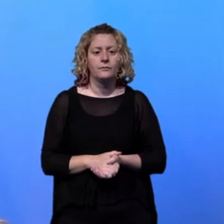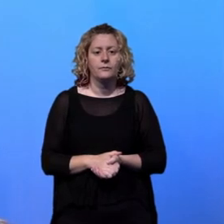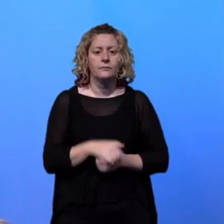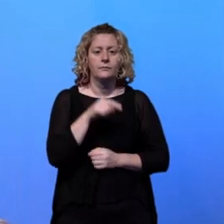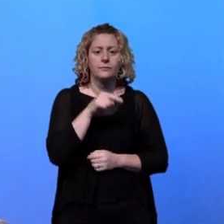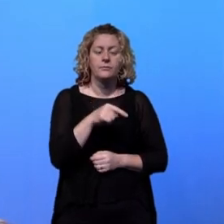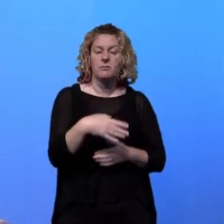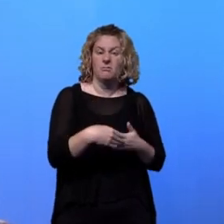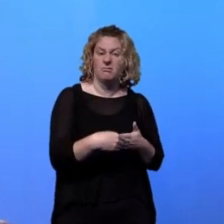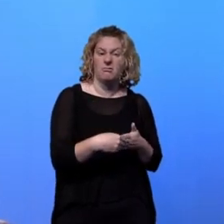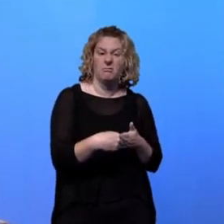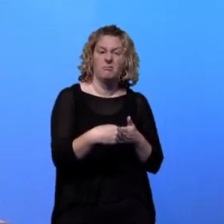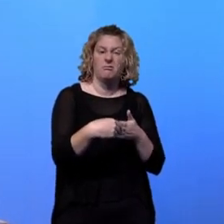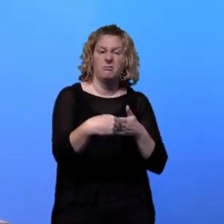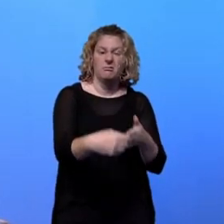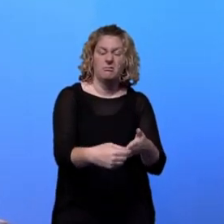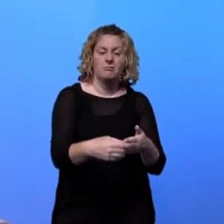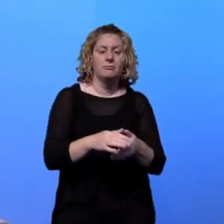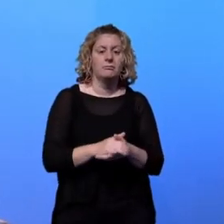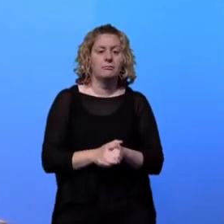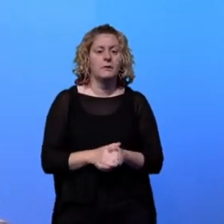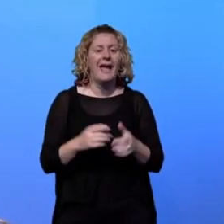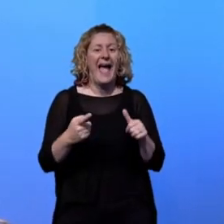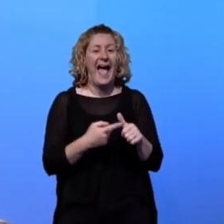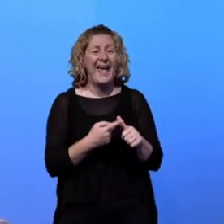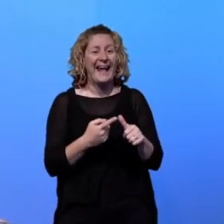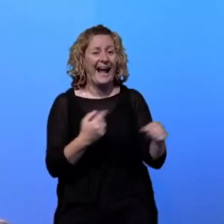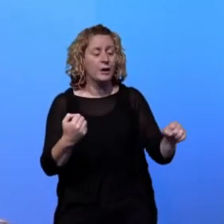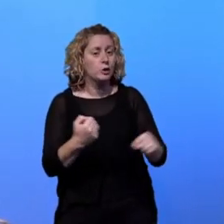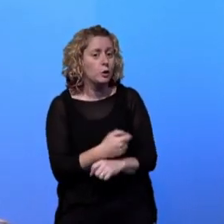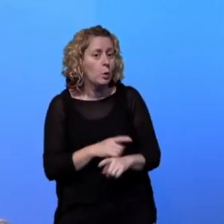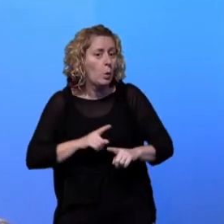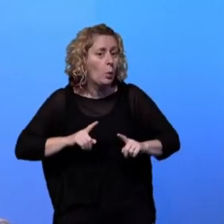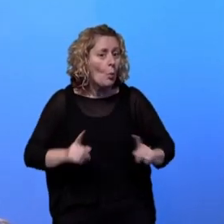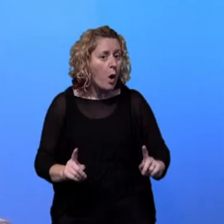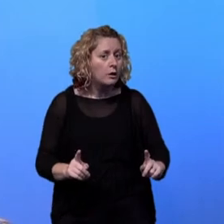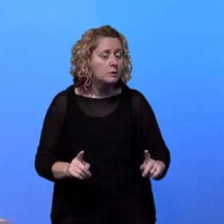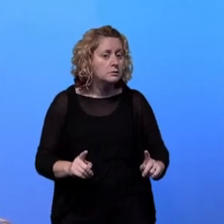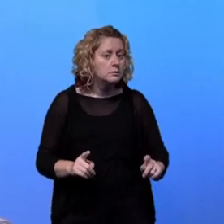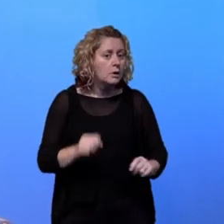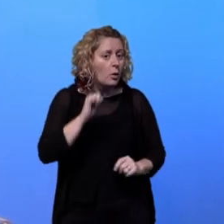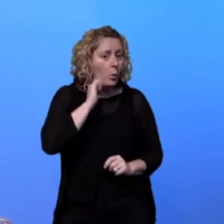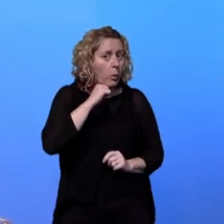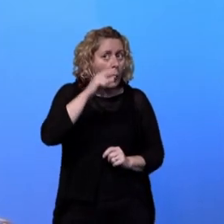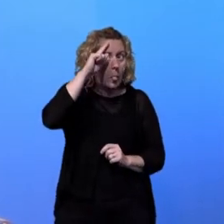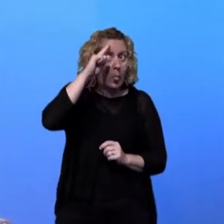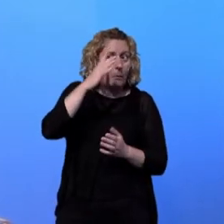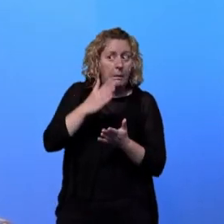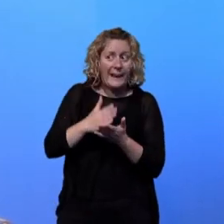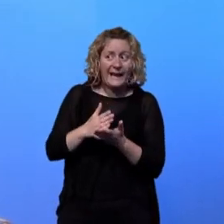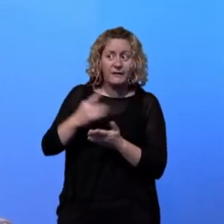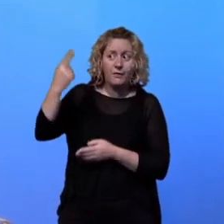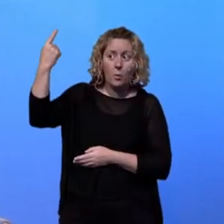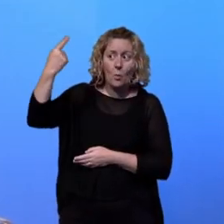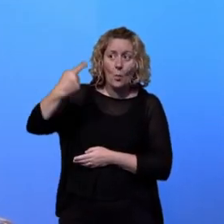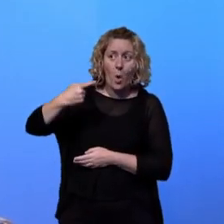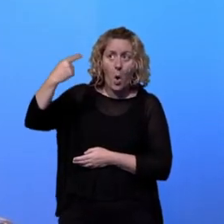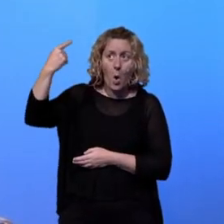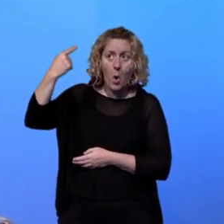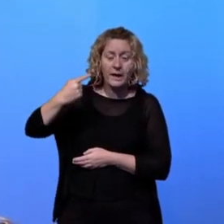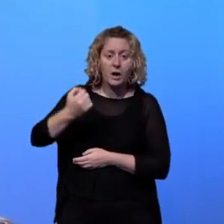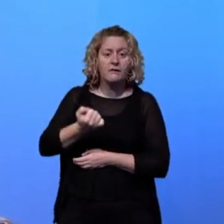leaders face. Here's the question. What will Achan do? Is he going to believe the chilling warning of